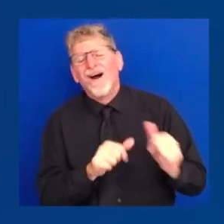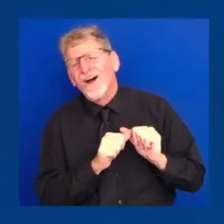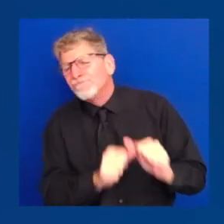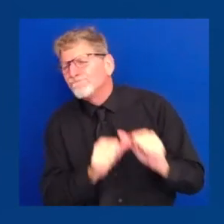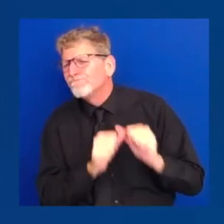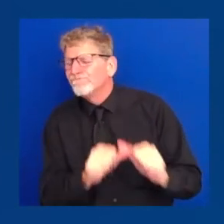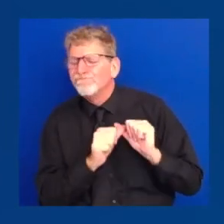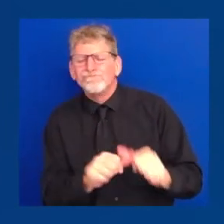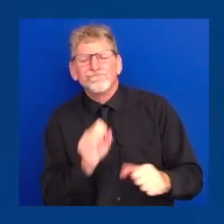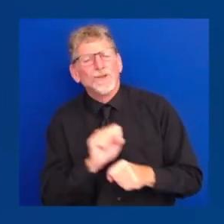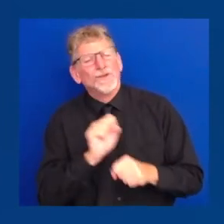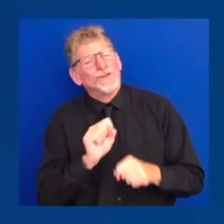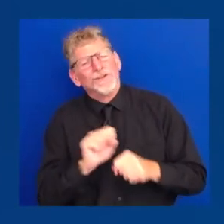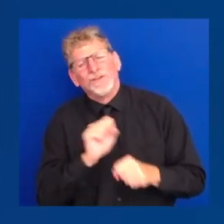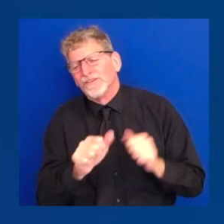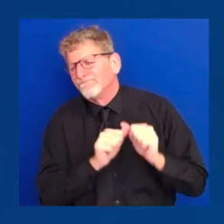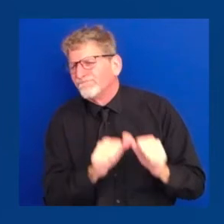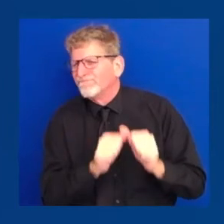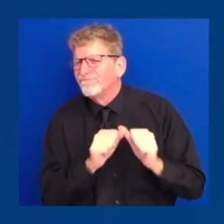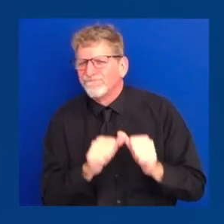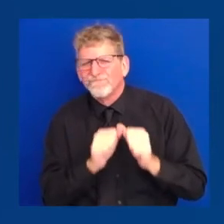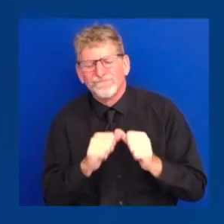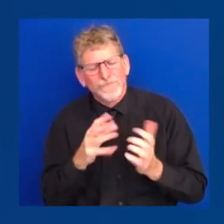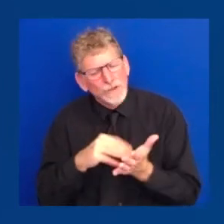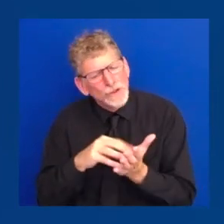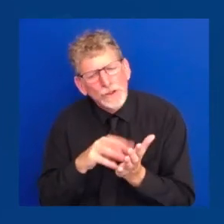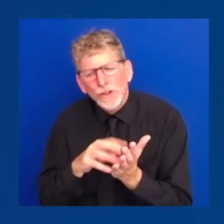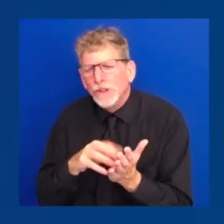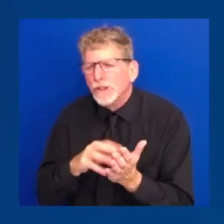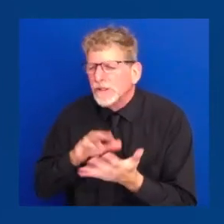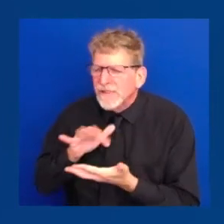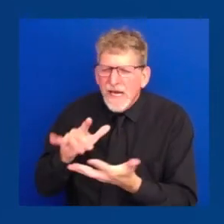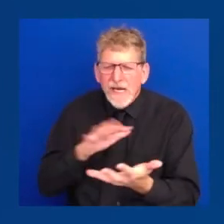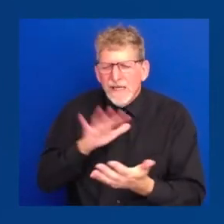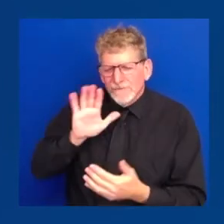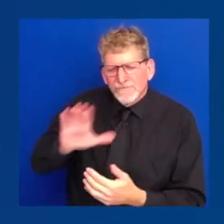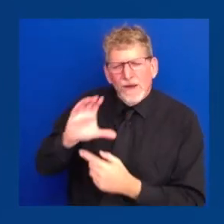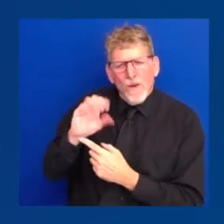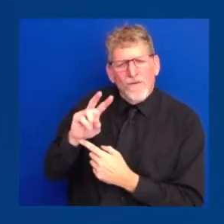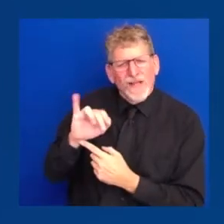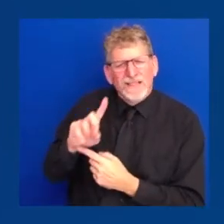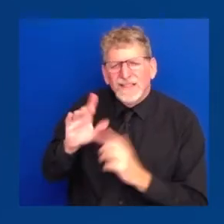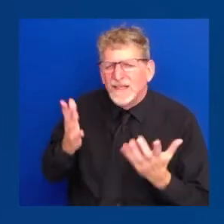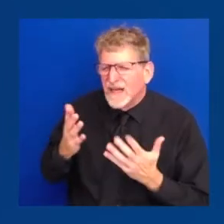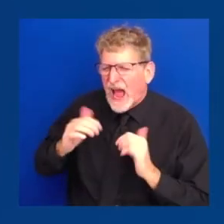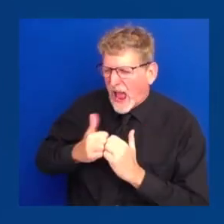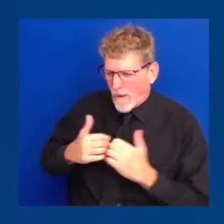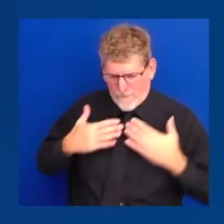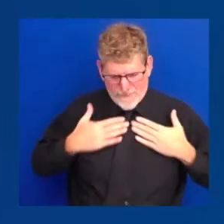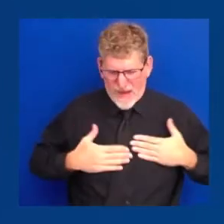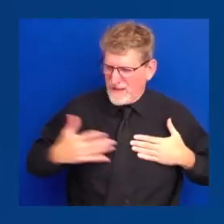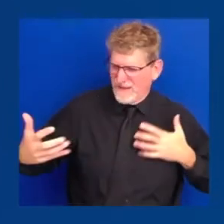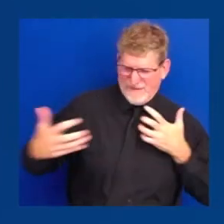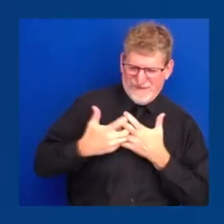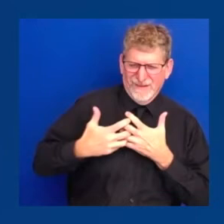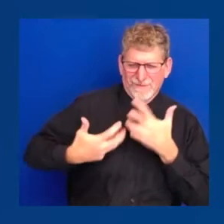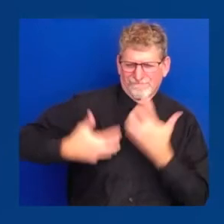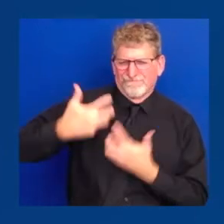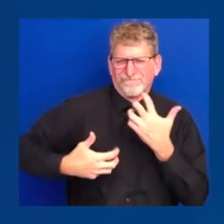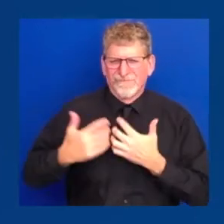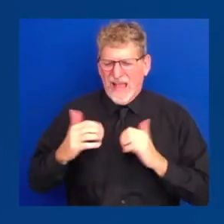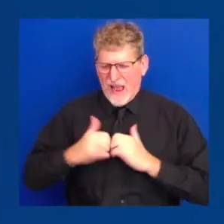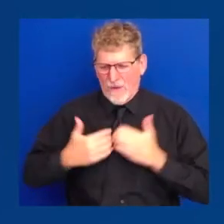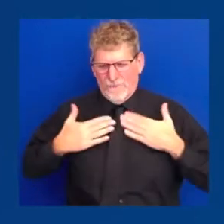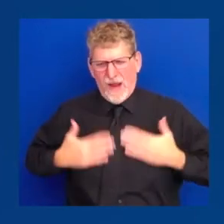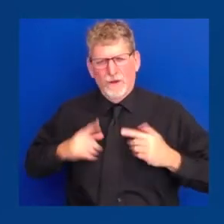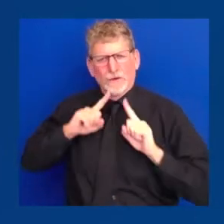about SARS-CoV-2 and the body's immune response both during and following infection,